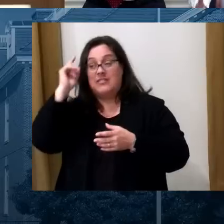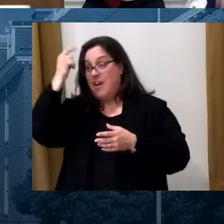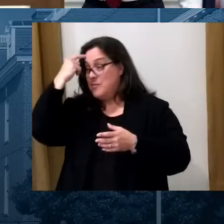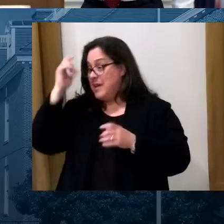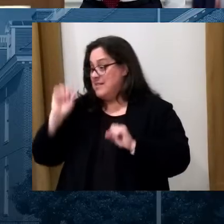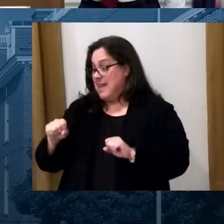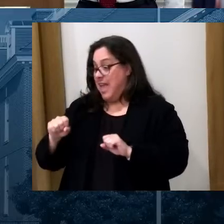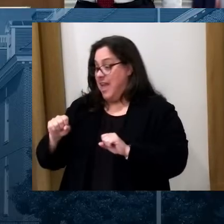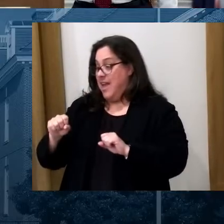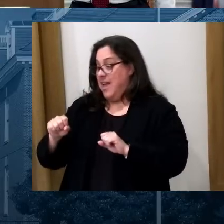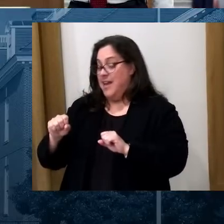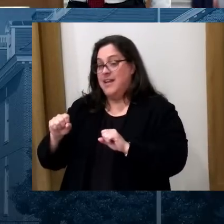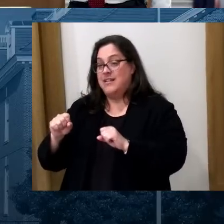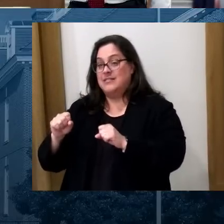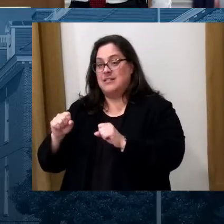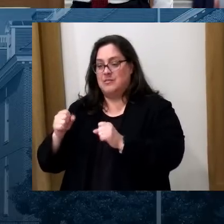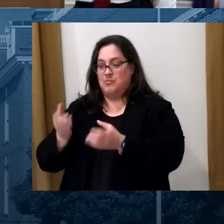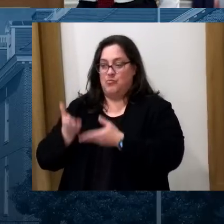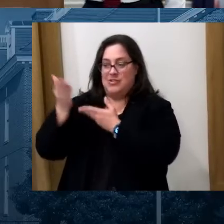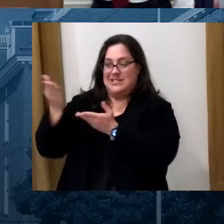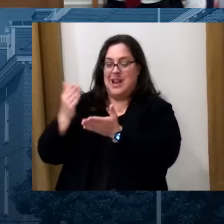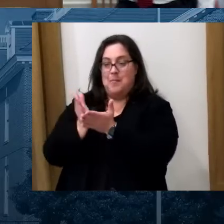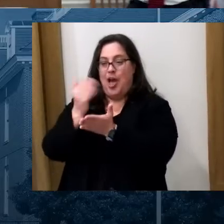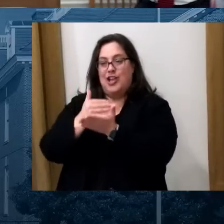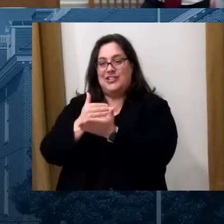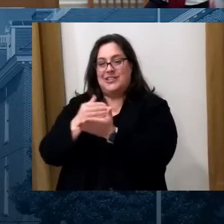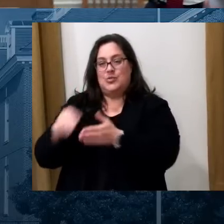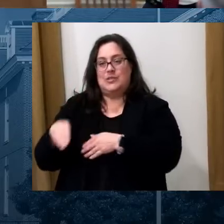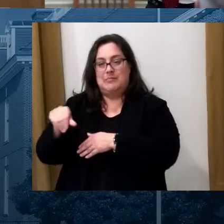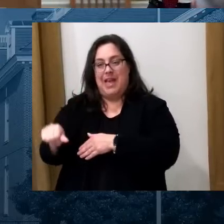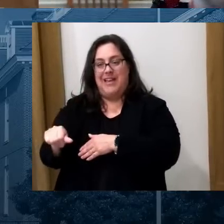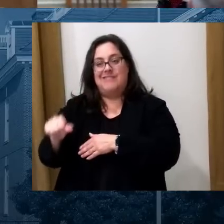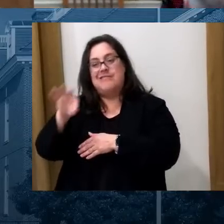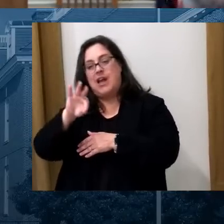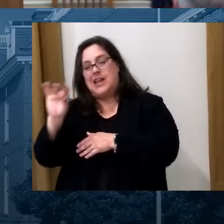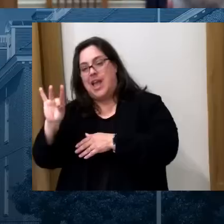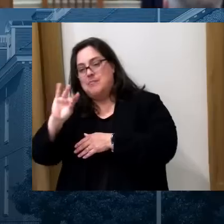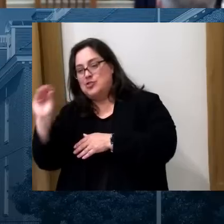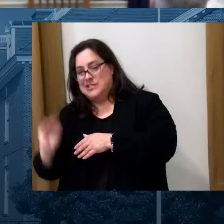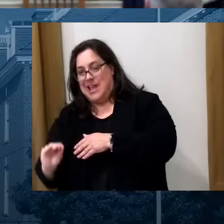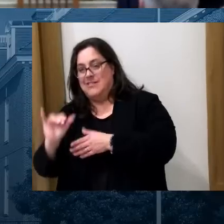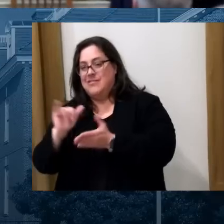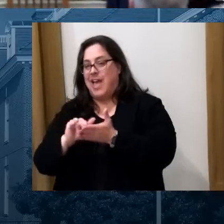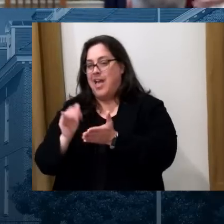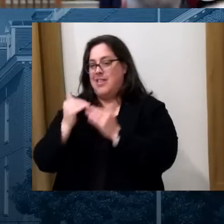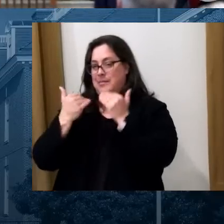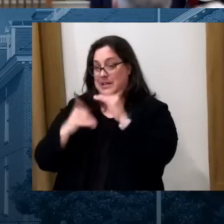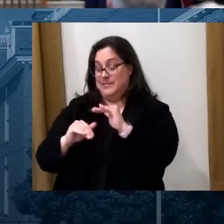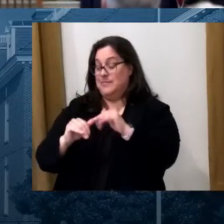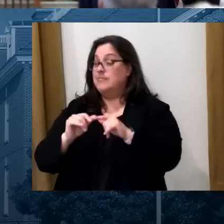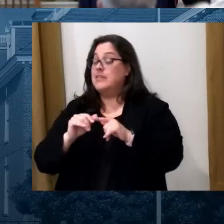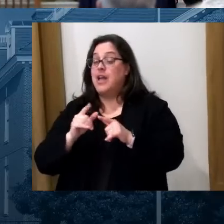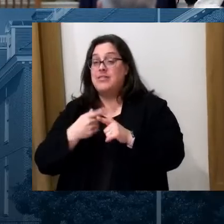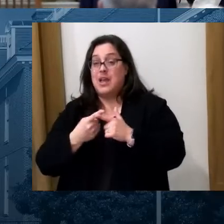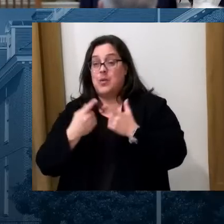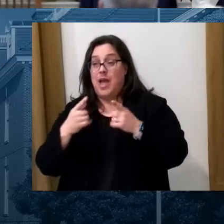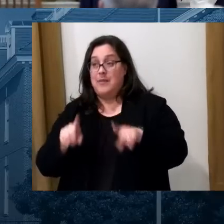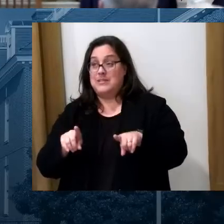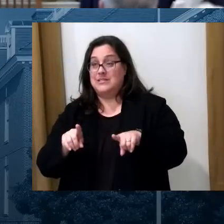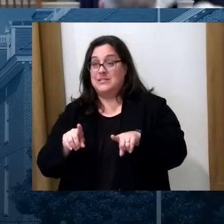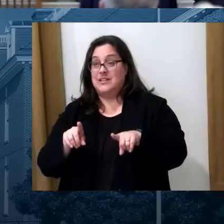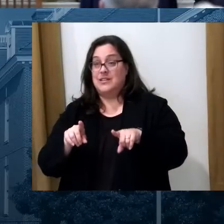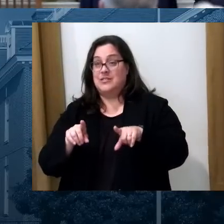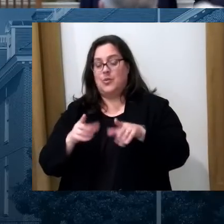spends 98% of that limit. And when you do that, you end up appropriating